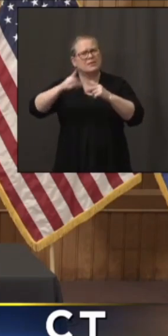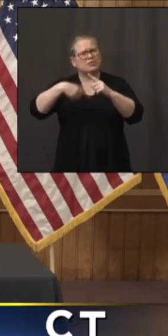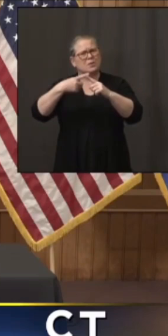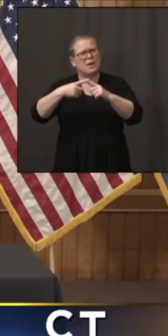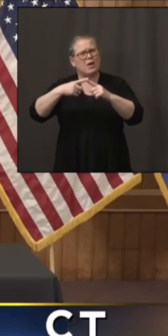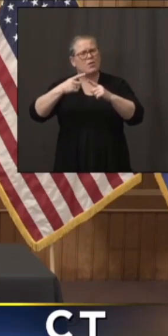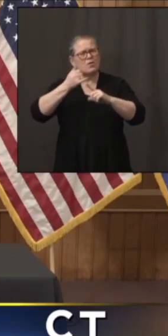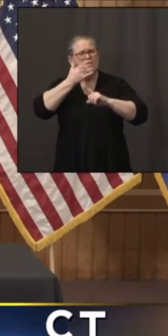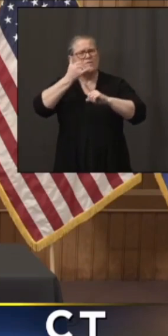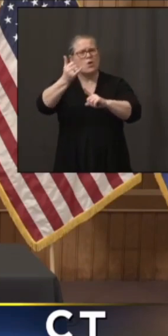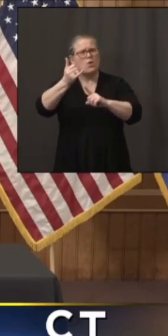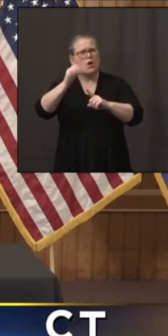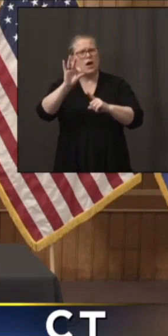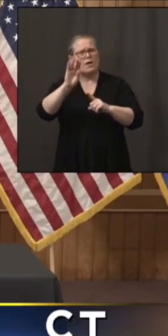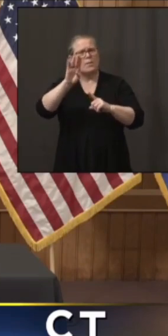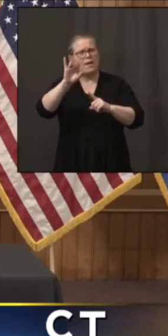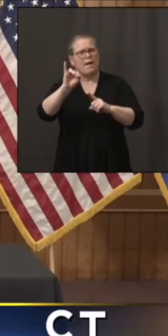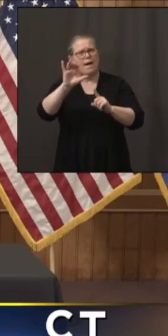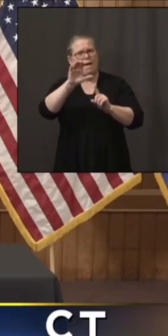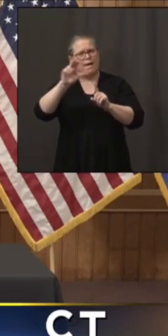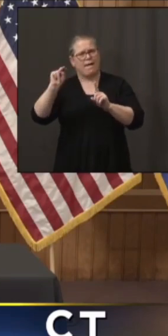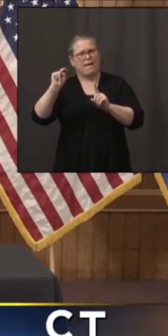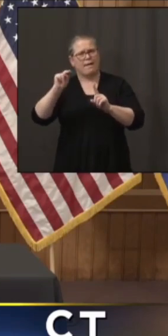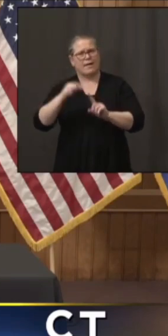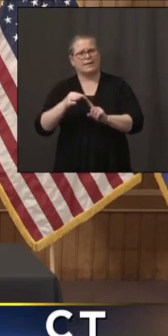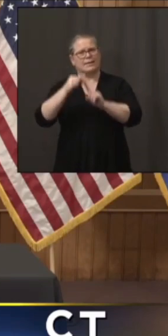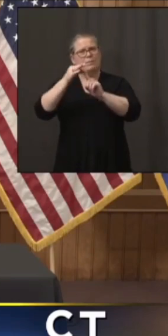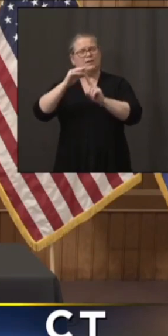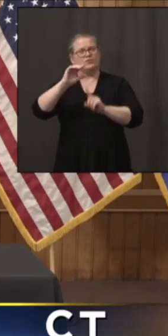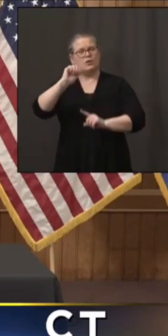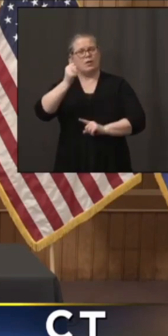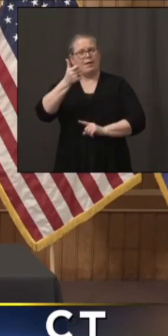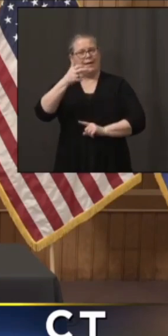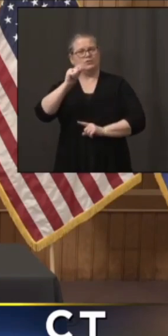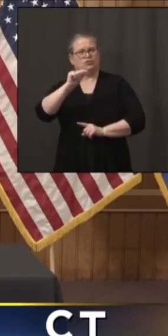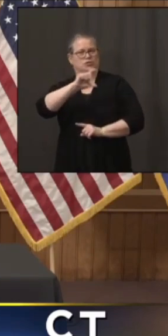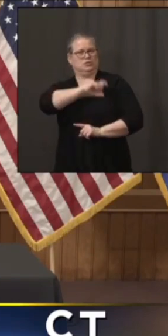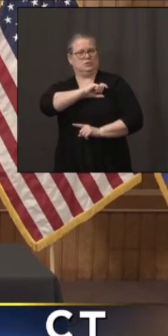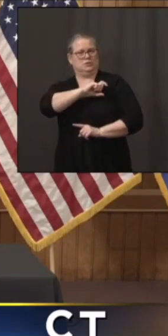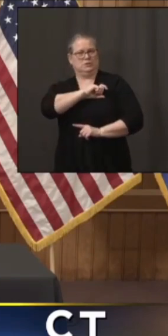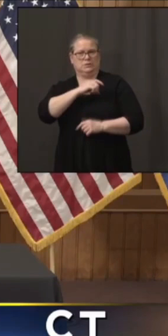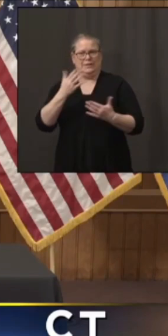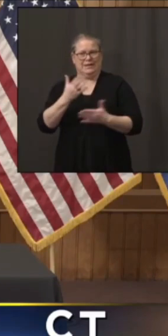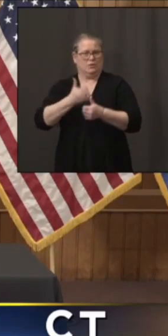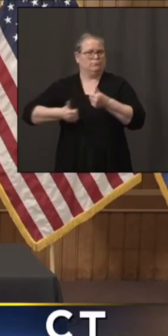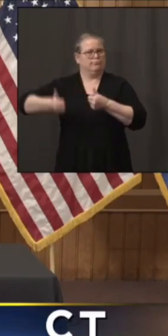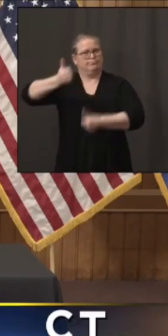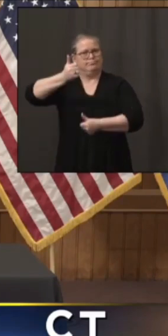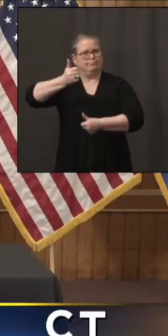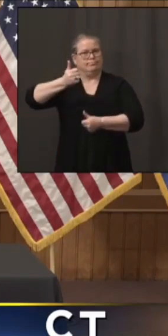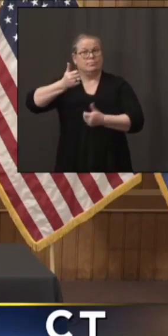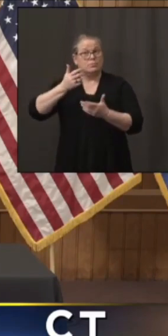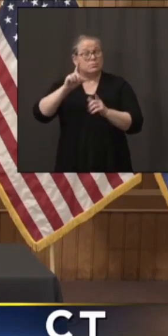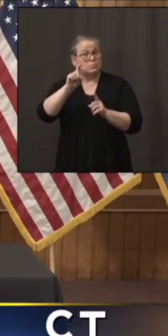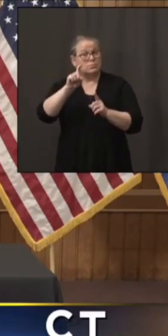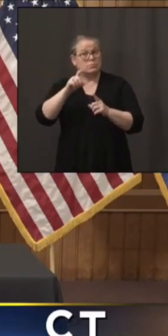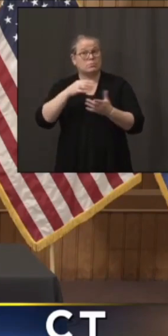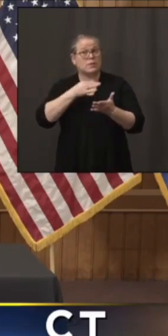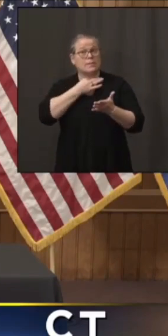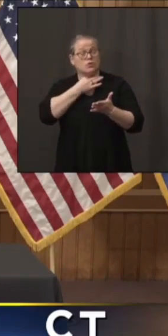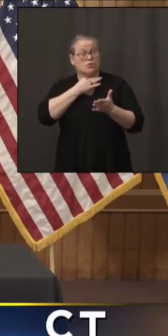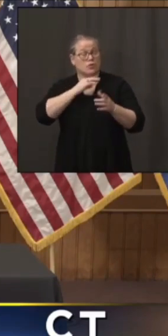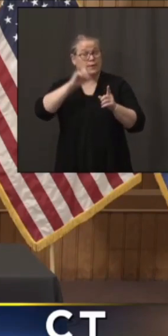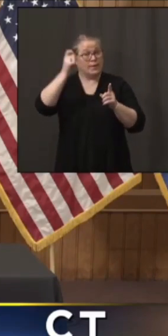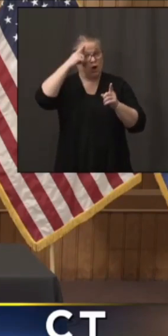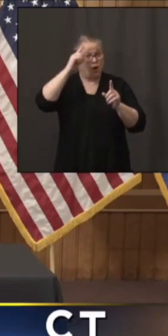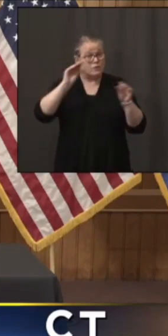in charge of the FBI in Connecticut. Has the administration, either the governor's